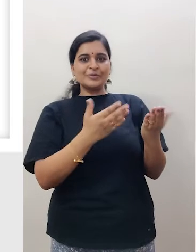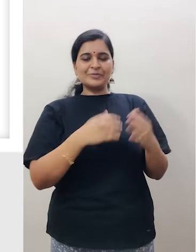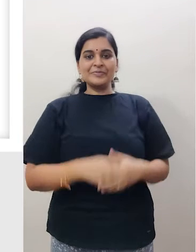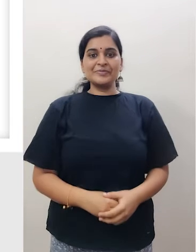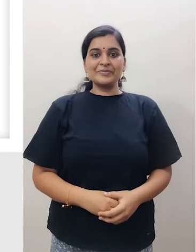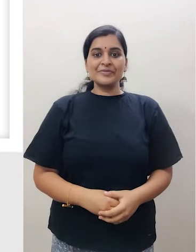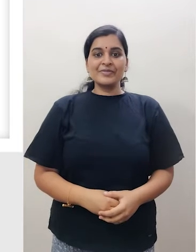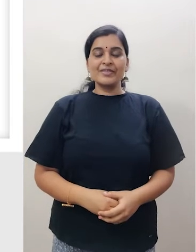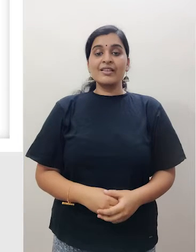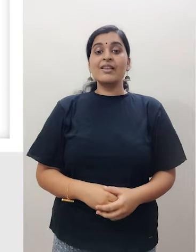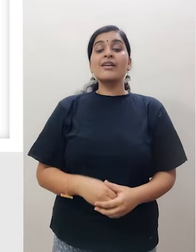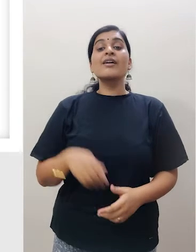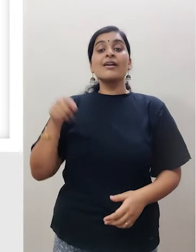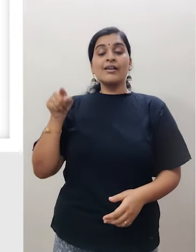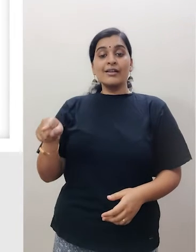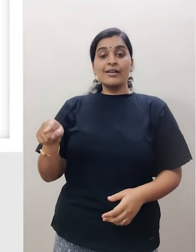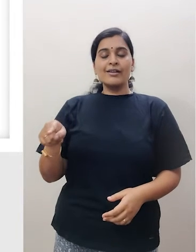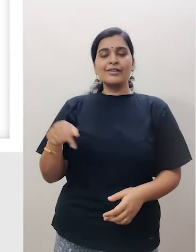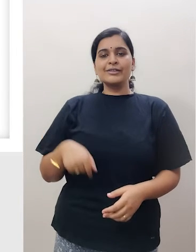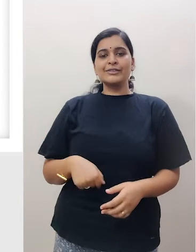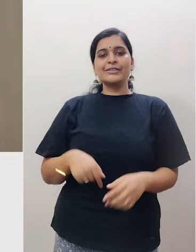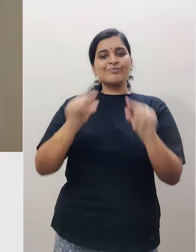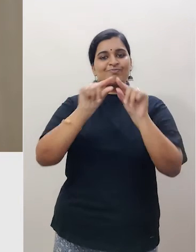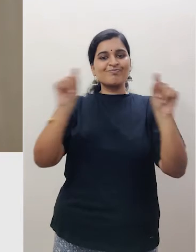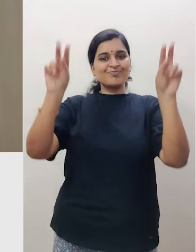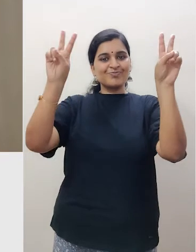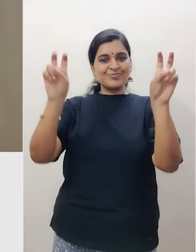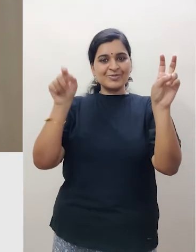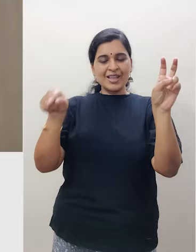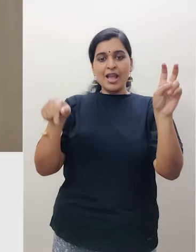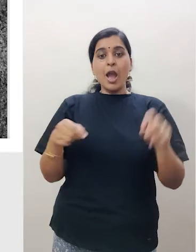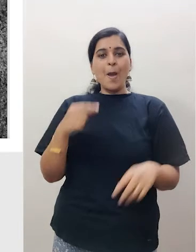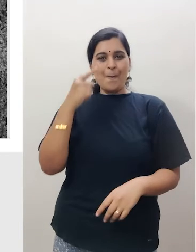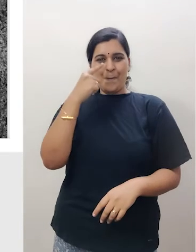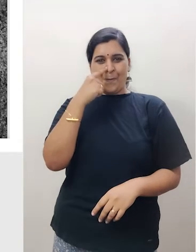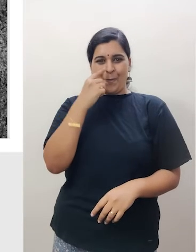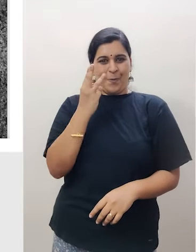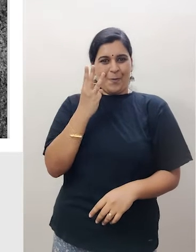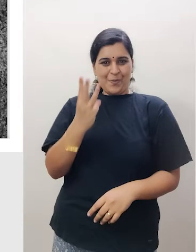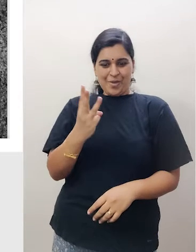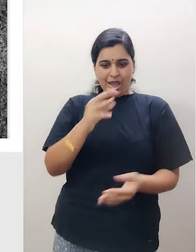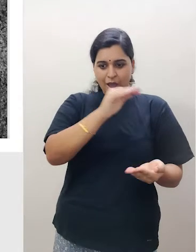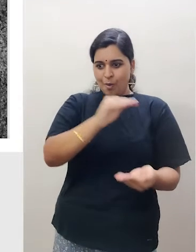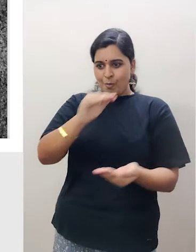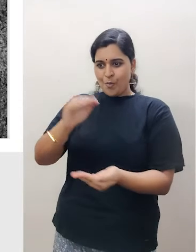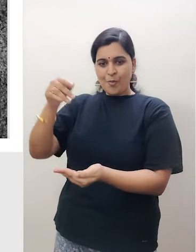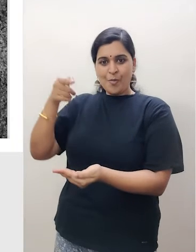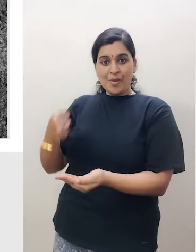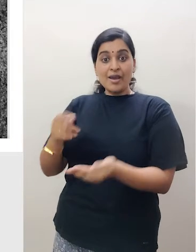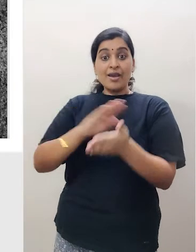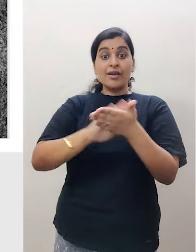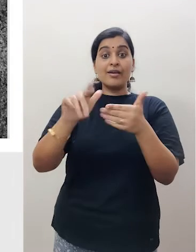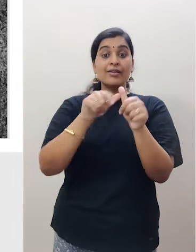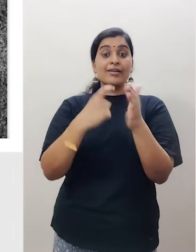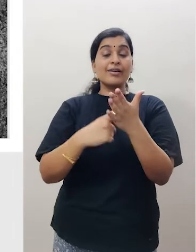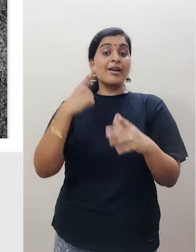This image, titled Harijun Girls from Kutch, was photographed in 1979. This was also a time when Bhatt